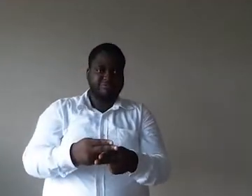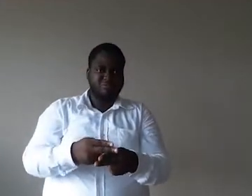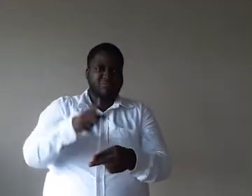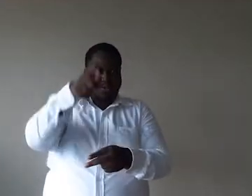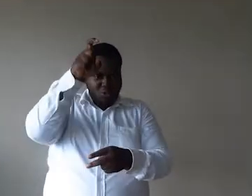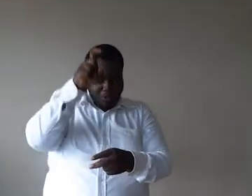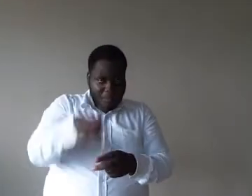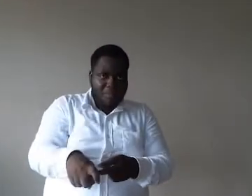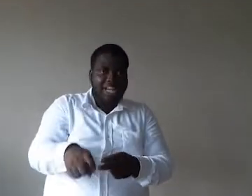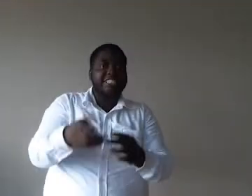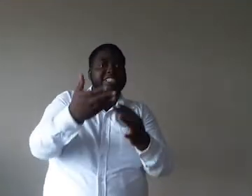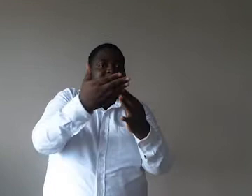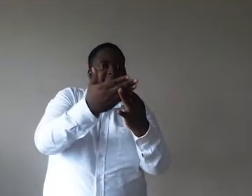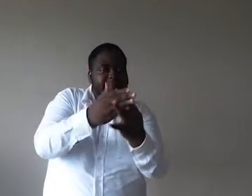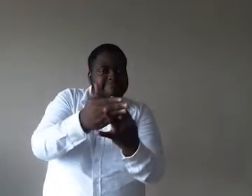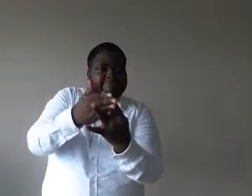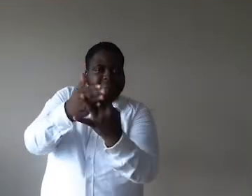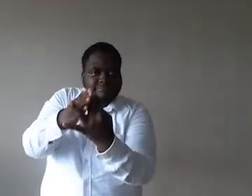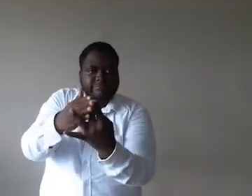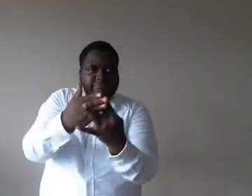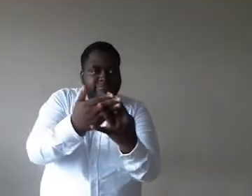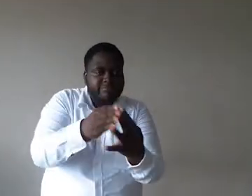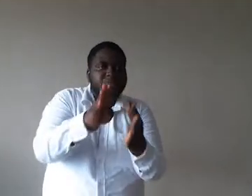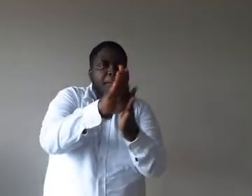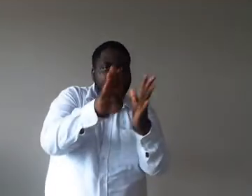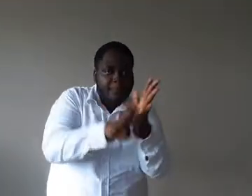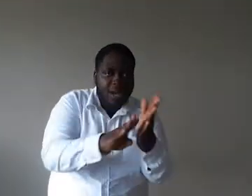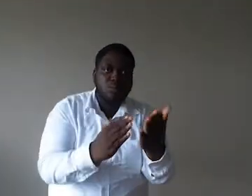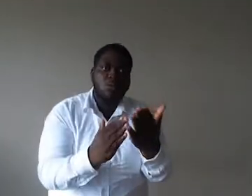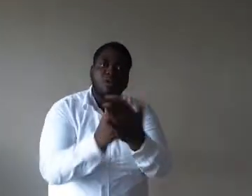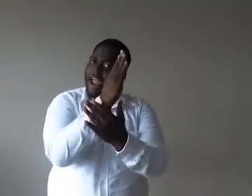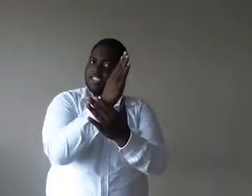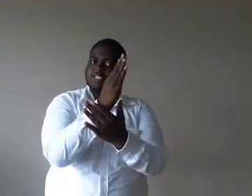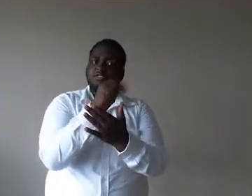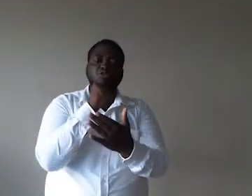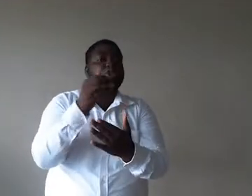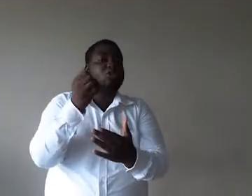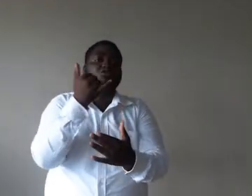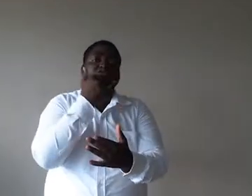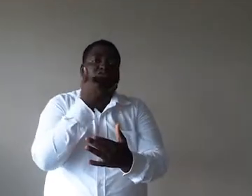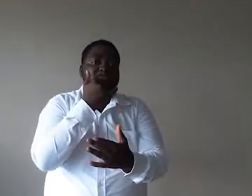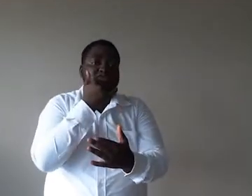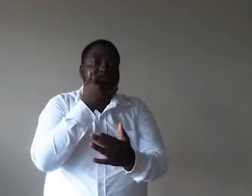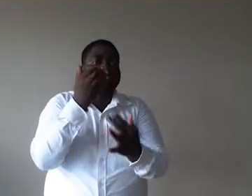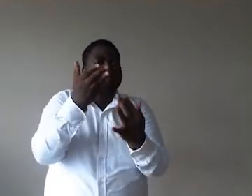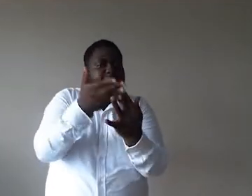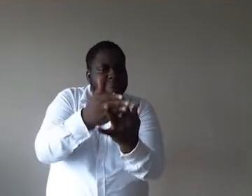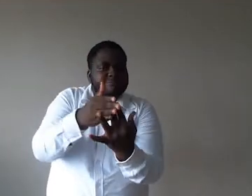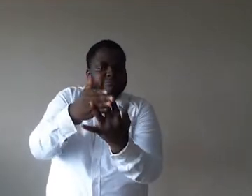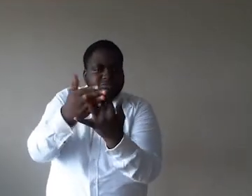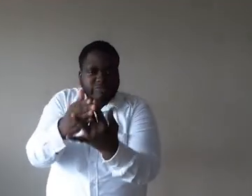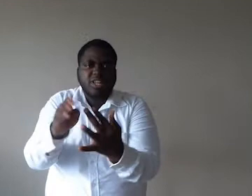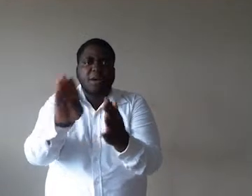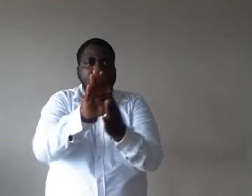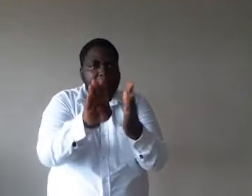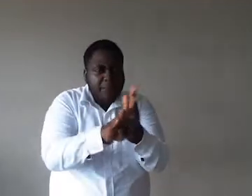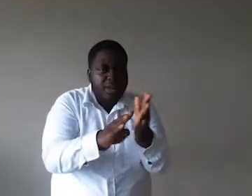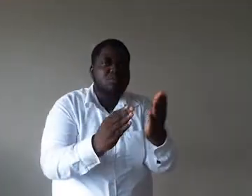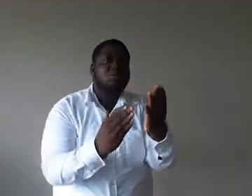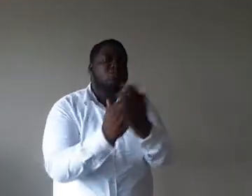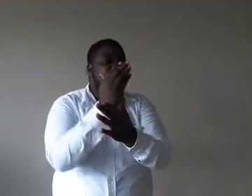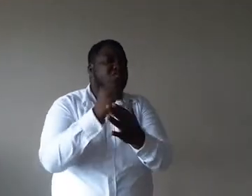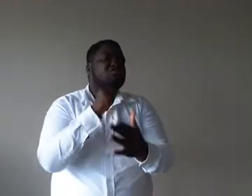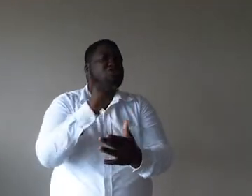chapter 8, verse number 8, the Bible gives us what popularly theologians call divine